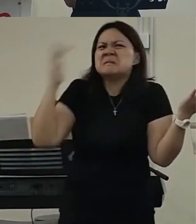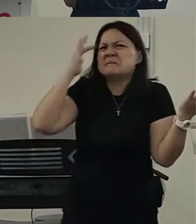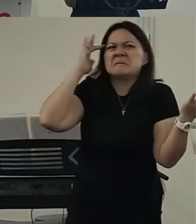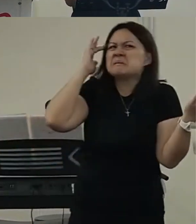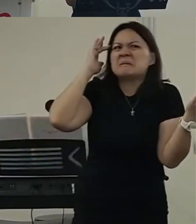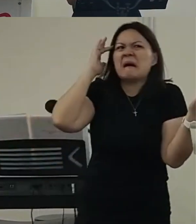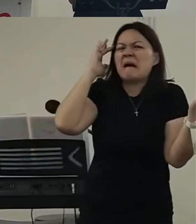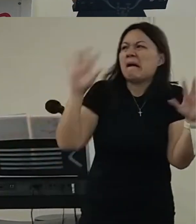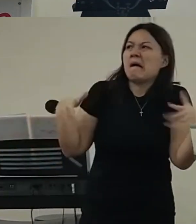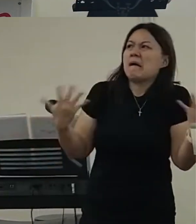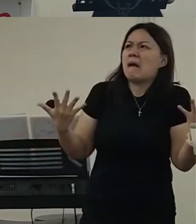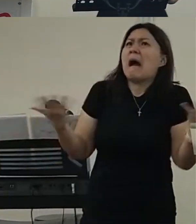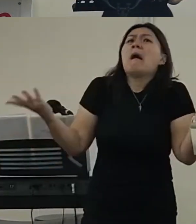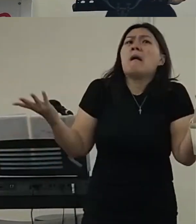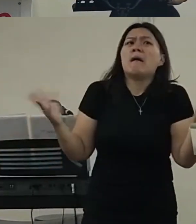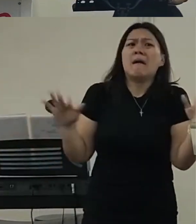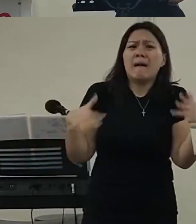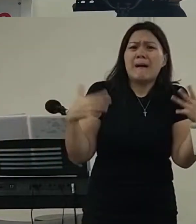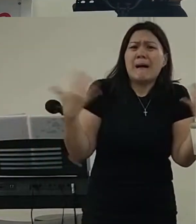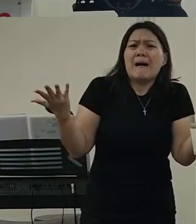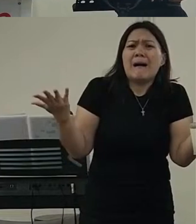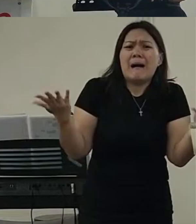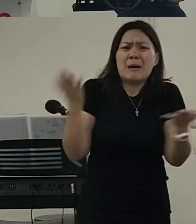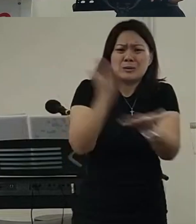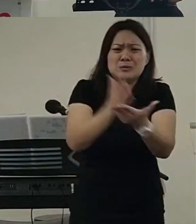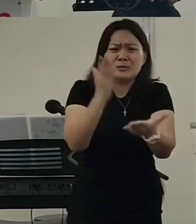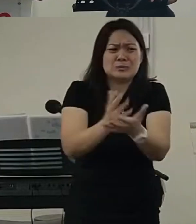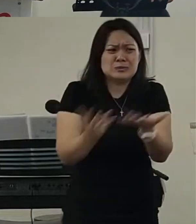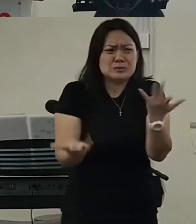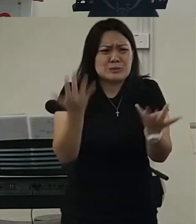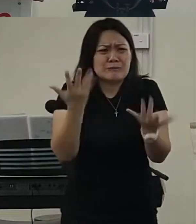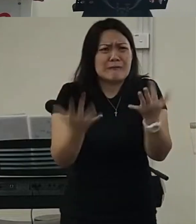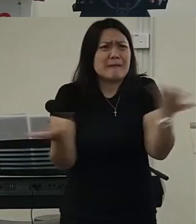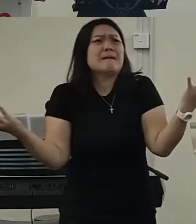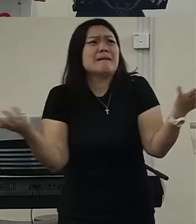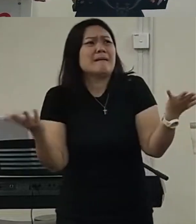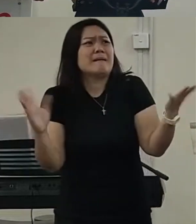out the fireyou don't know how to do